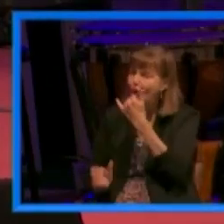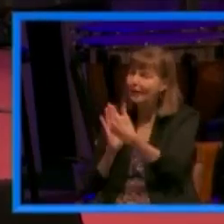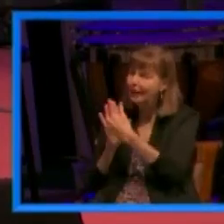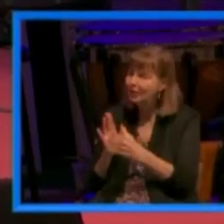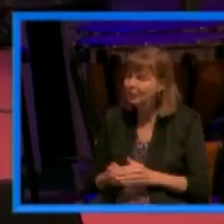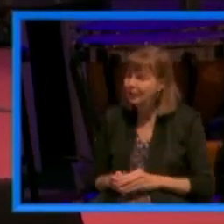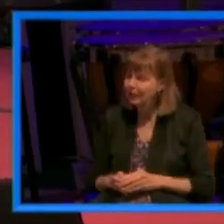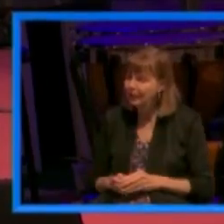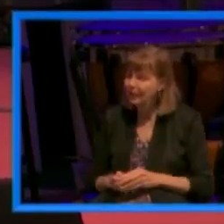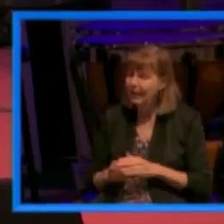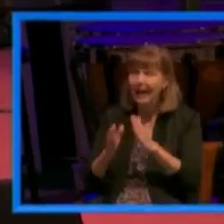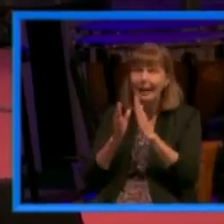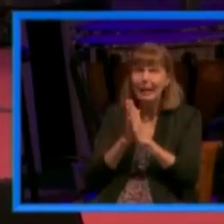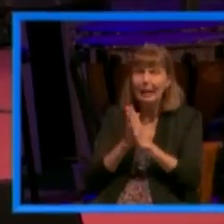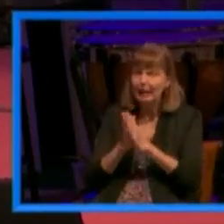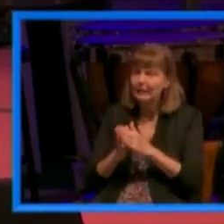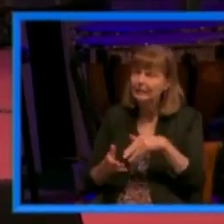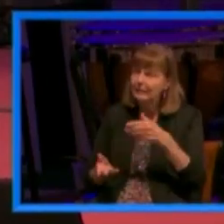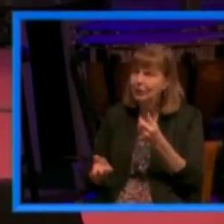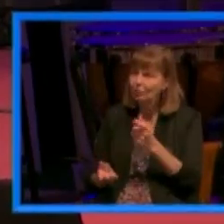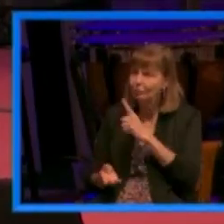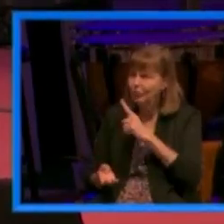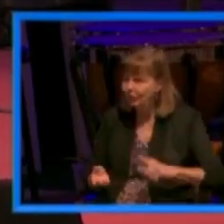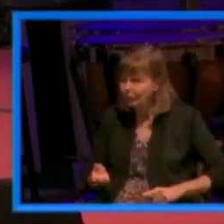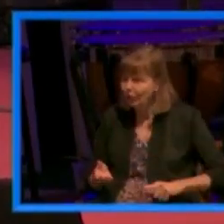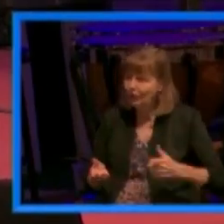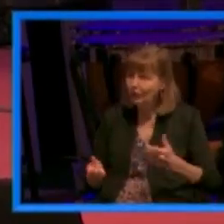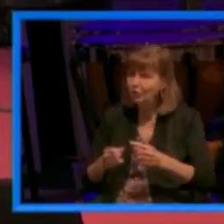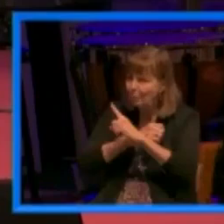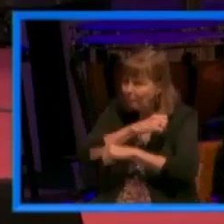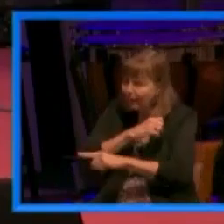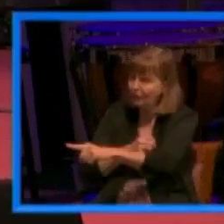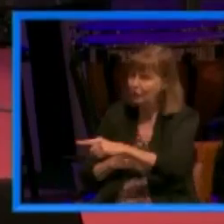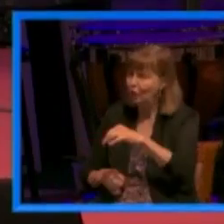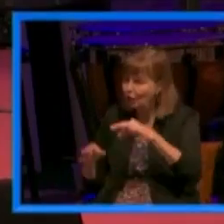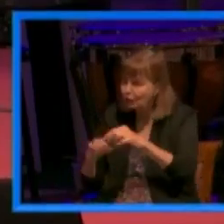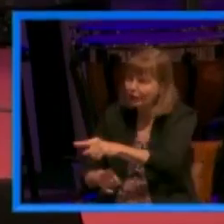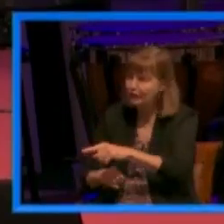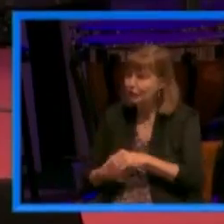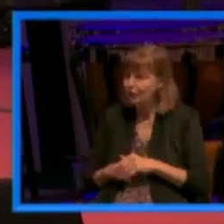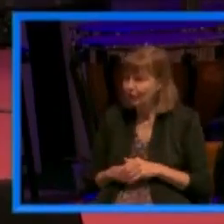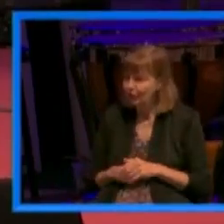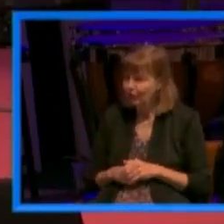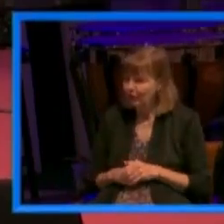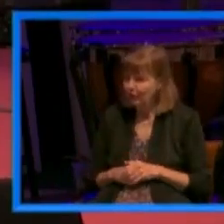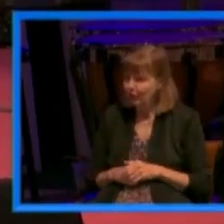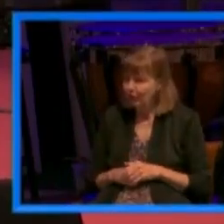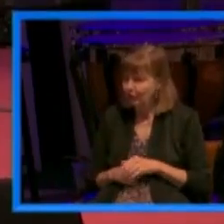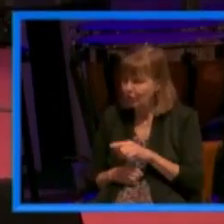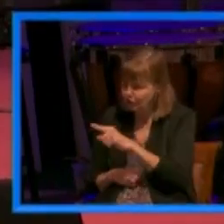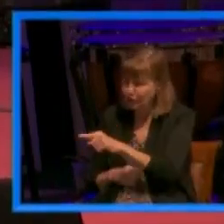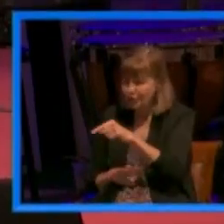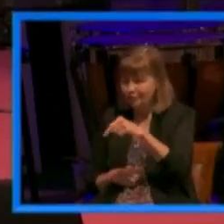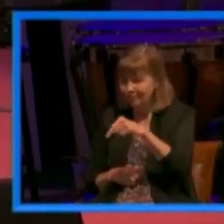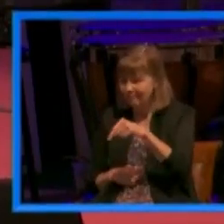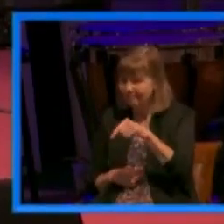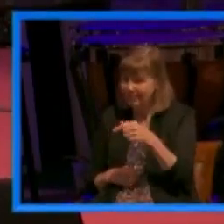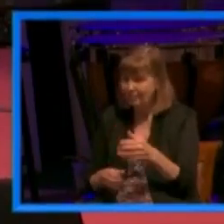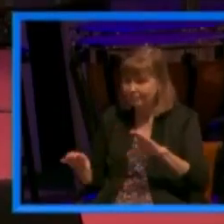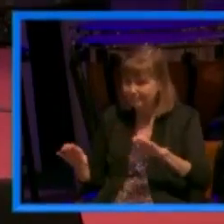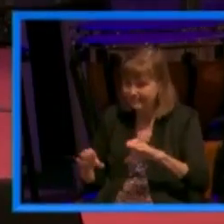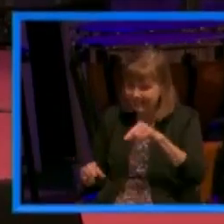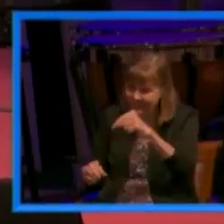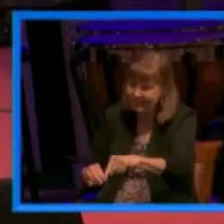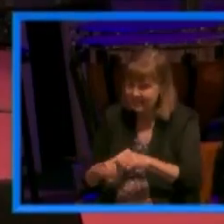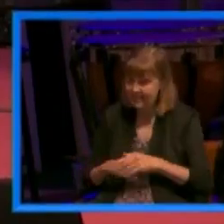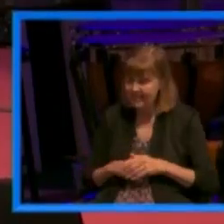curse you. May he judge you. May he look at both of us and see that you did this." And then notice what happens. Look there